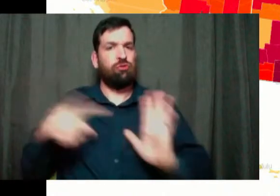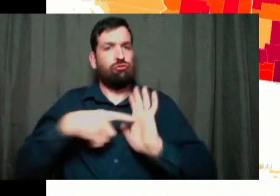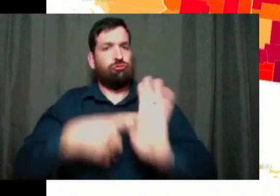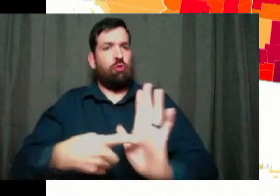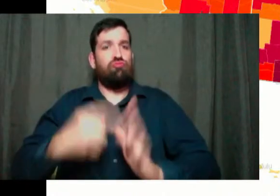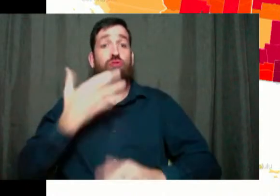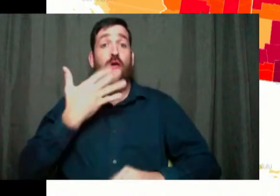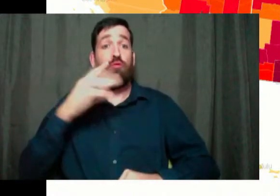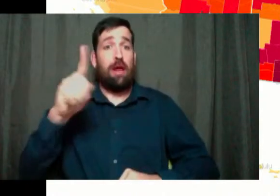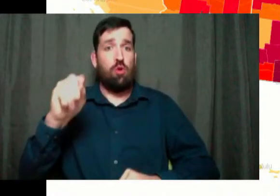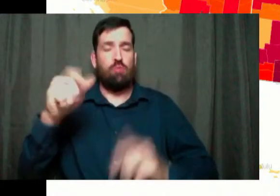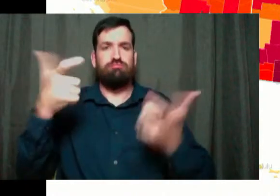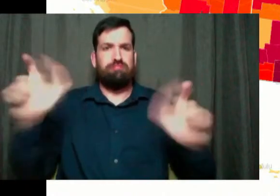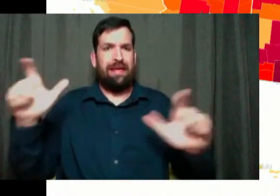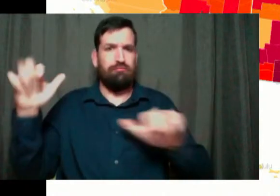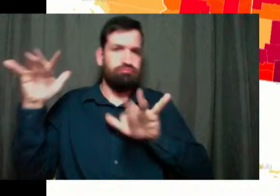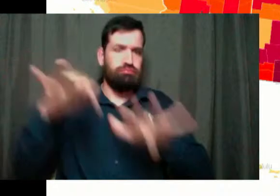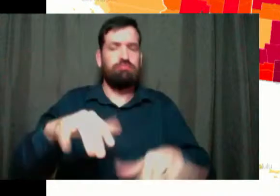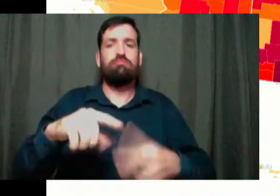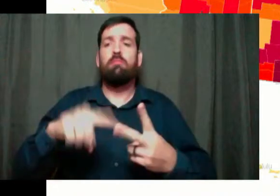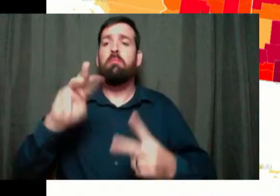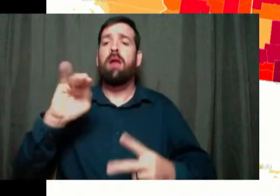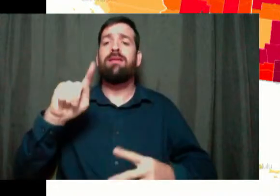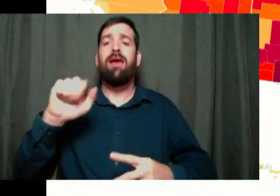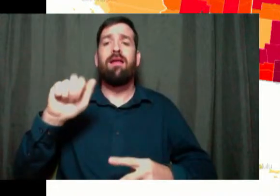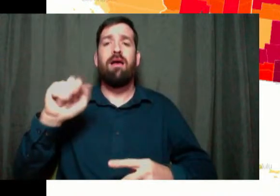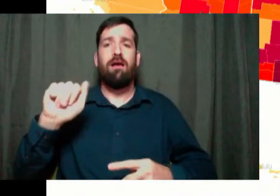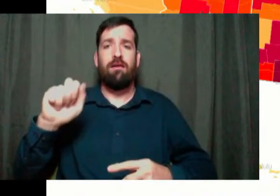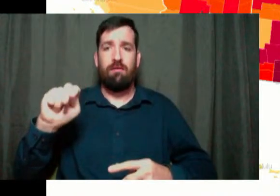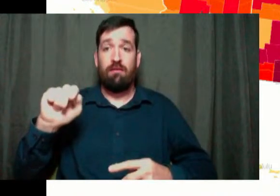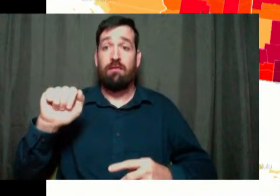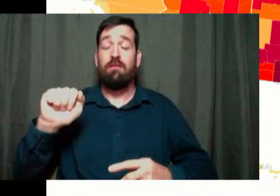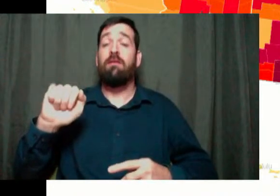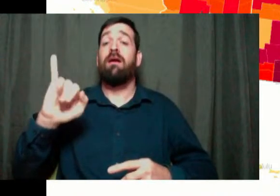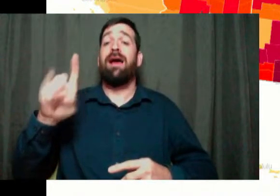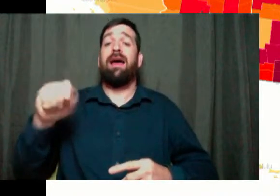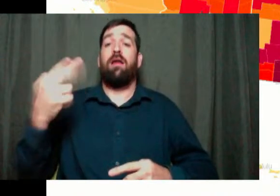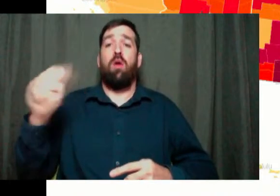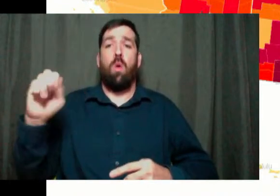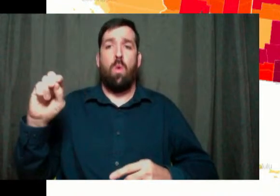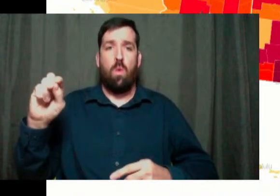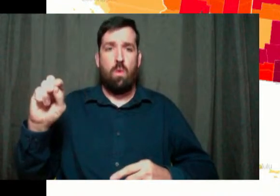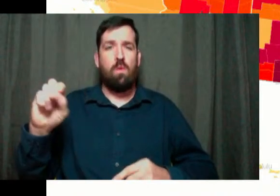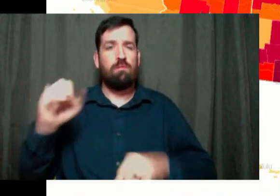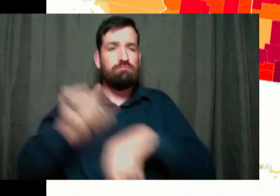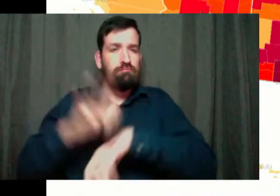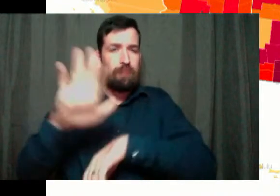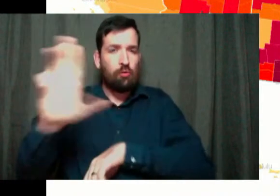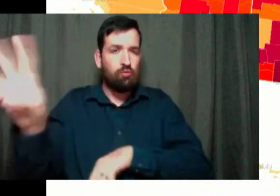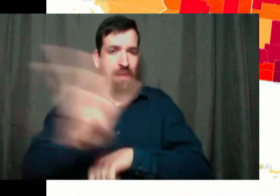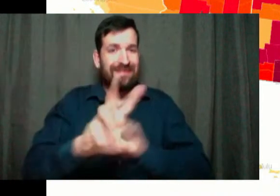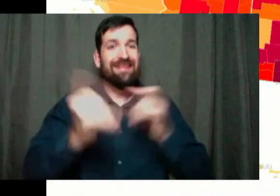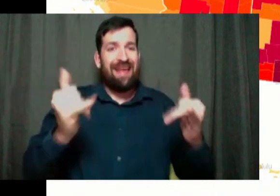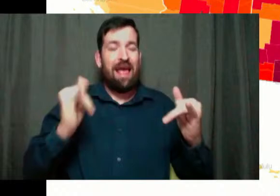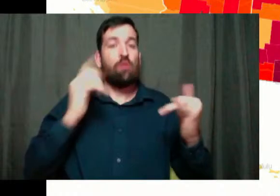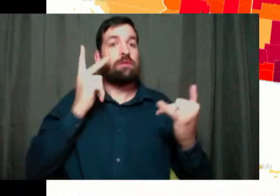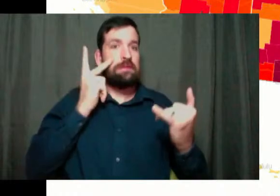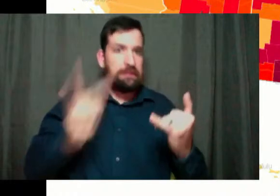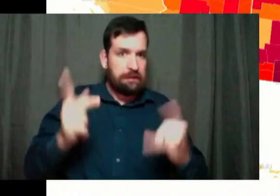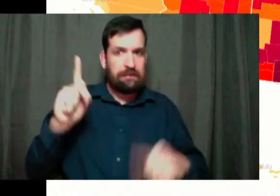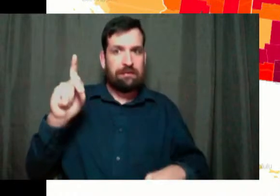huge hotspot, Montana, Idaho. It's begun to cool in the Mountain West. But now you can see what's happening in Kansas. And